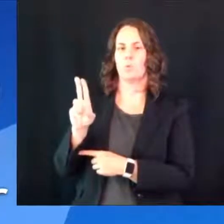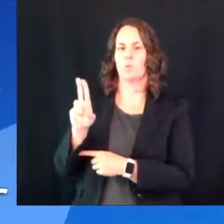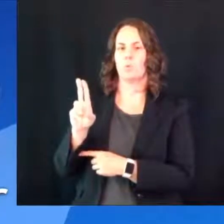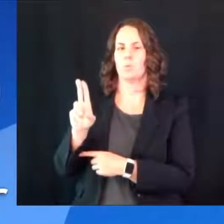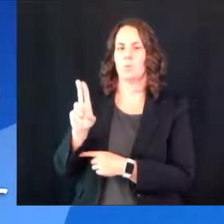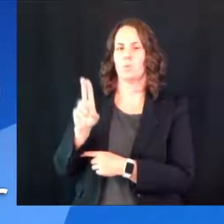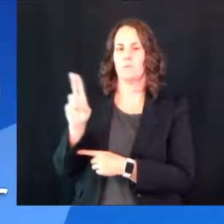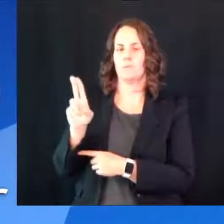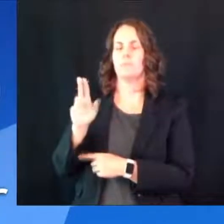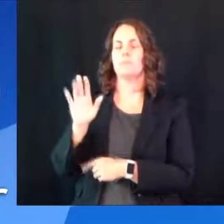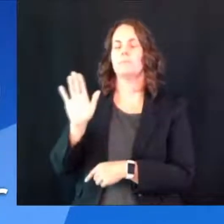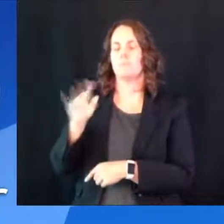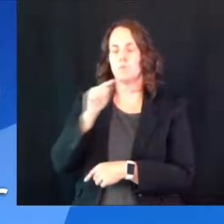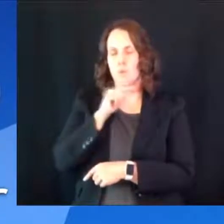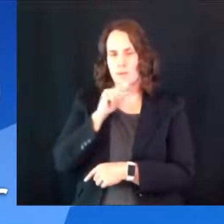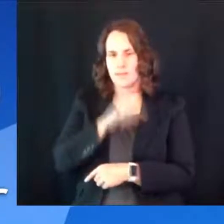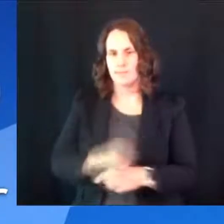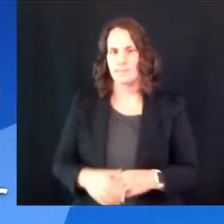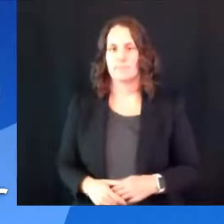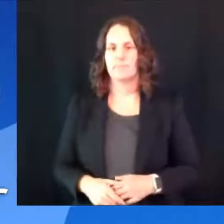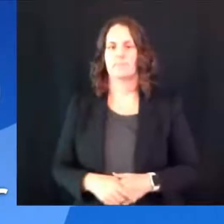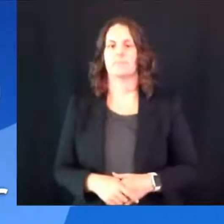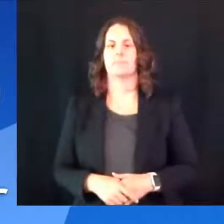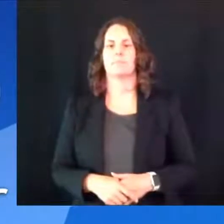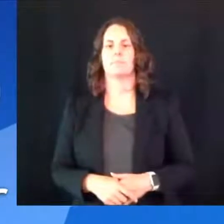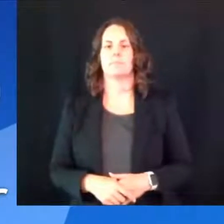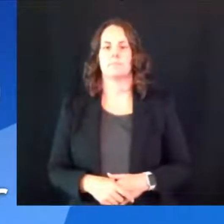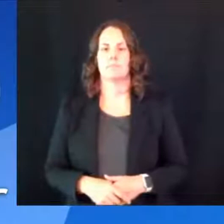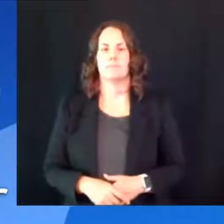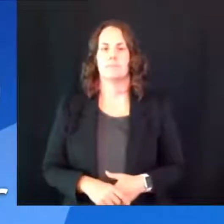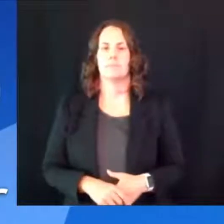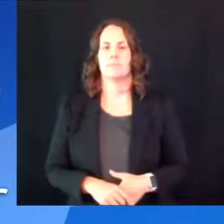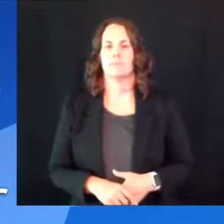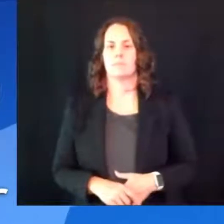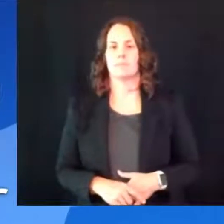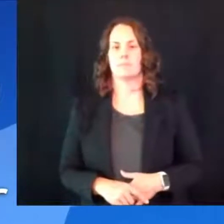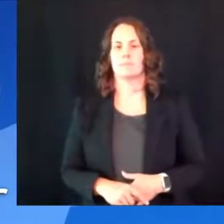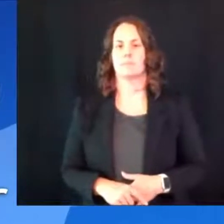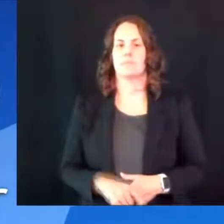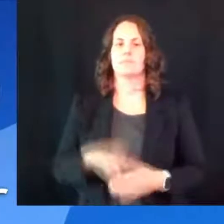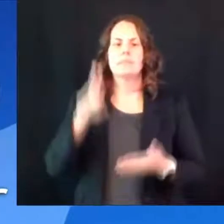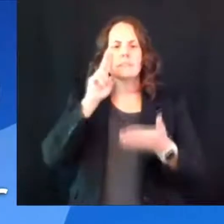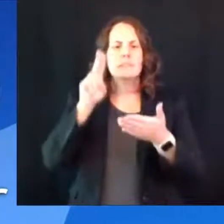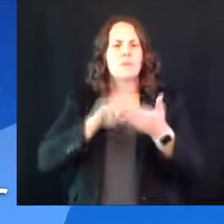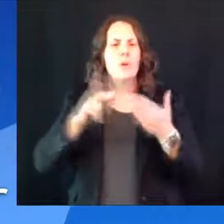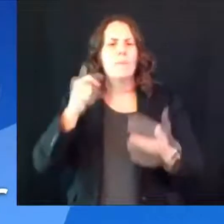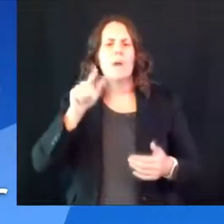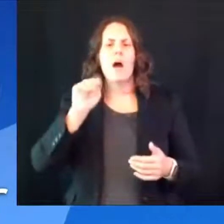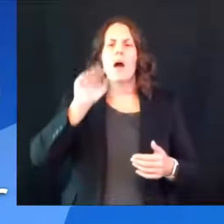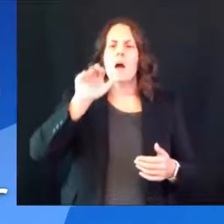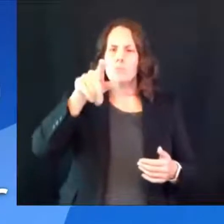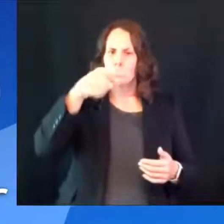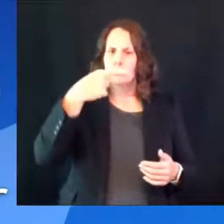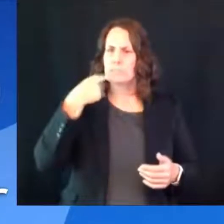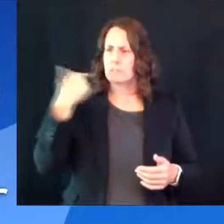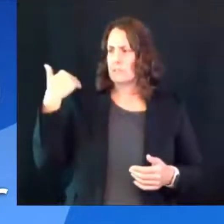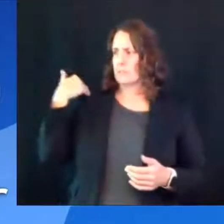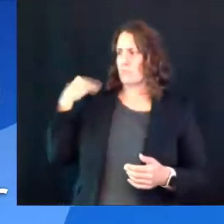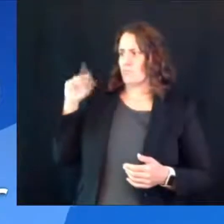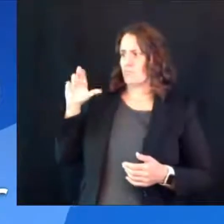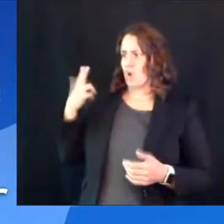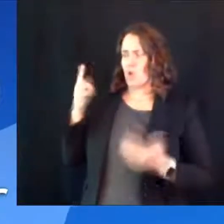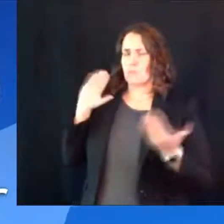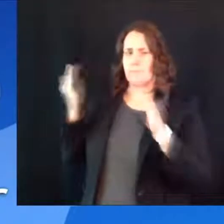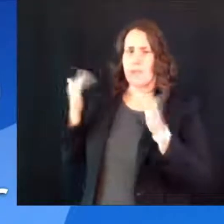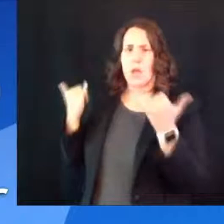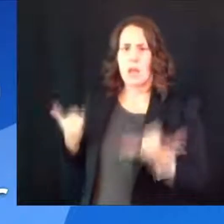Secretary Palm, you mentioned that we are currently worse off than we were back in March, and I'm curious to know, do you say that because of the